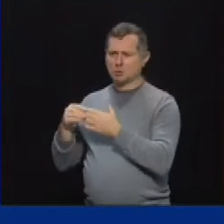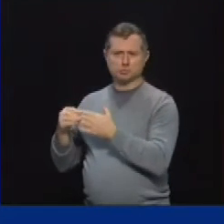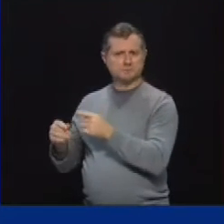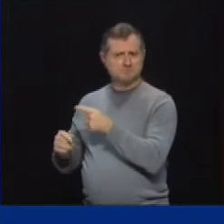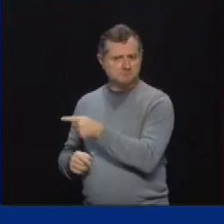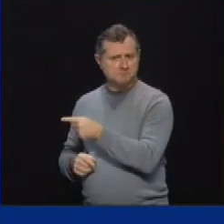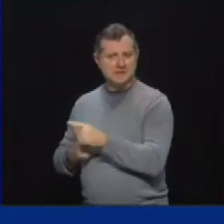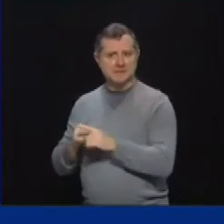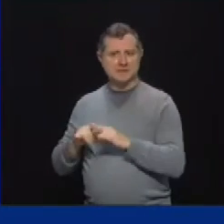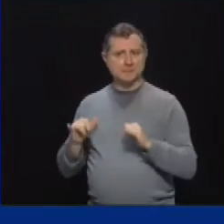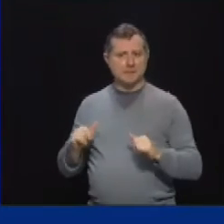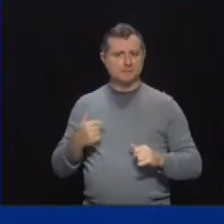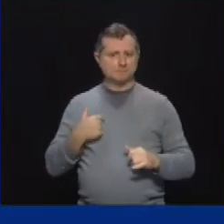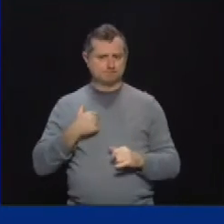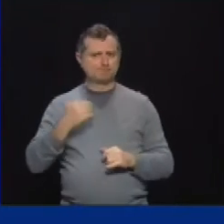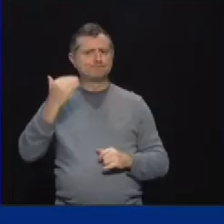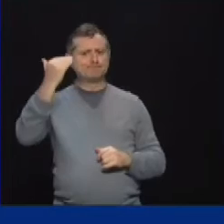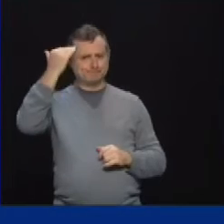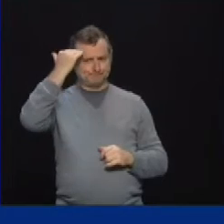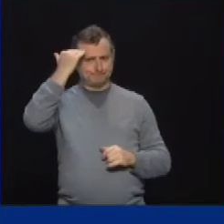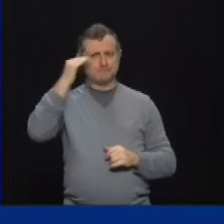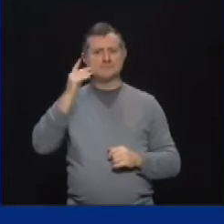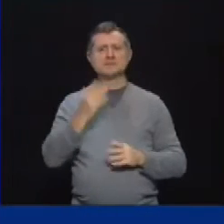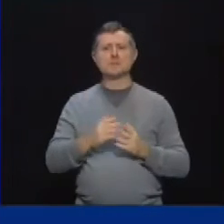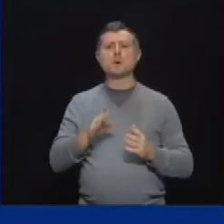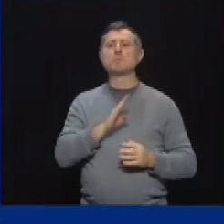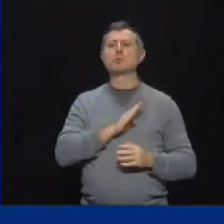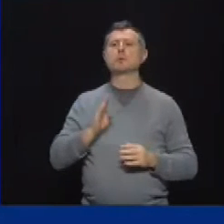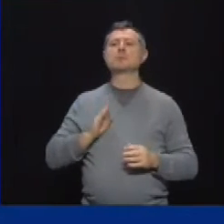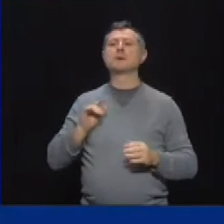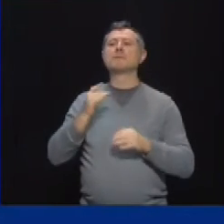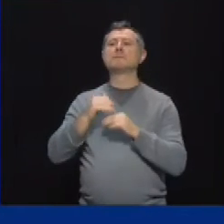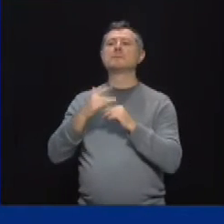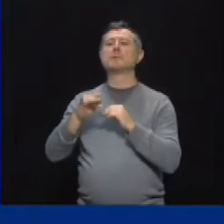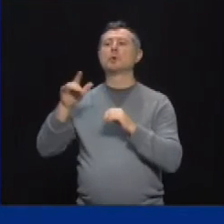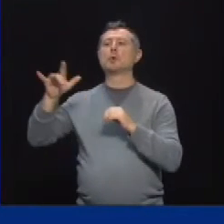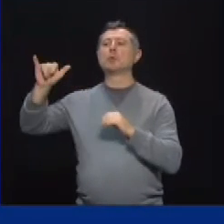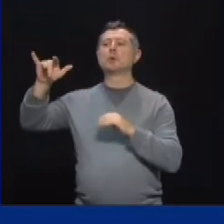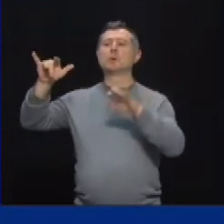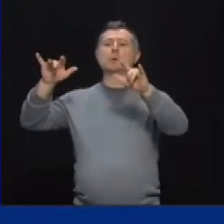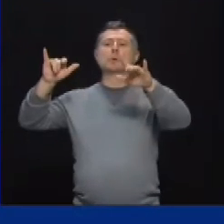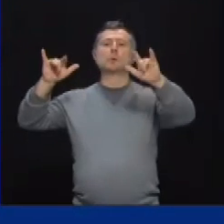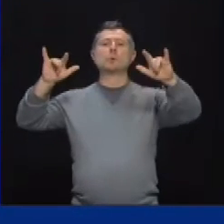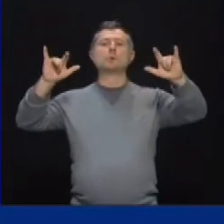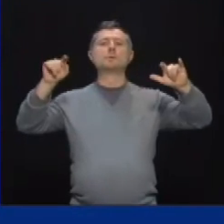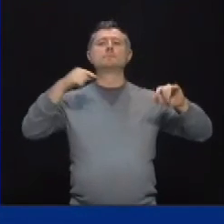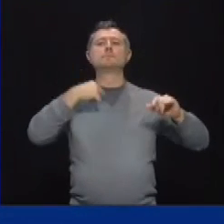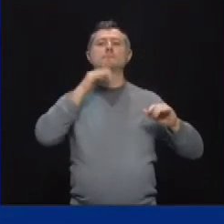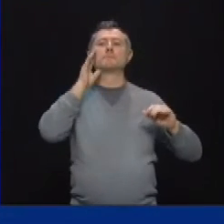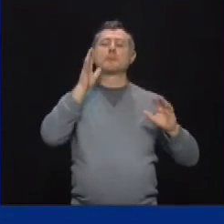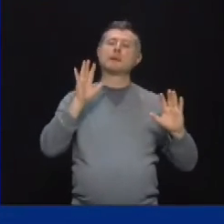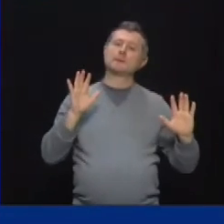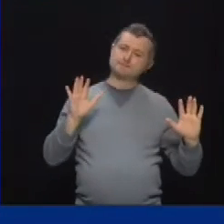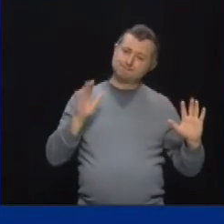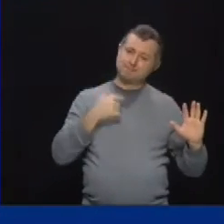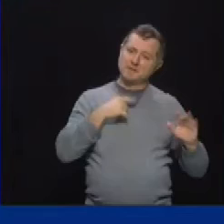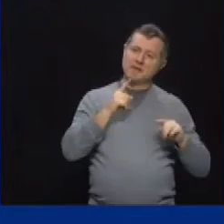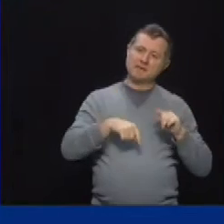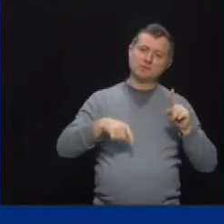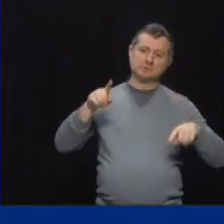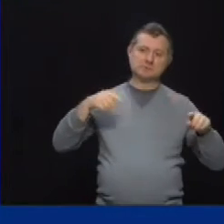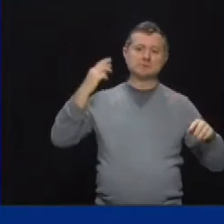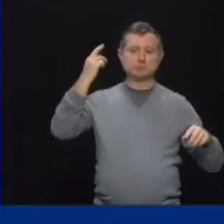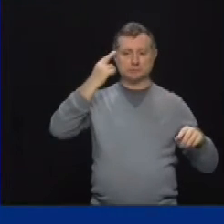There's some vacancies occurring where I'll be seeking some vacancies where there are different reasons on why they're on those boards. And I'll leave it at